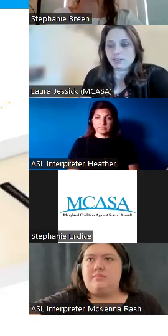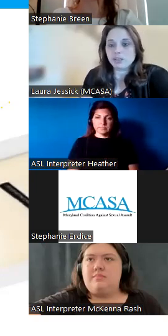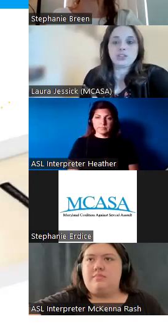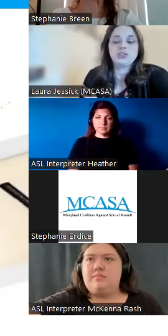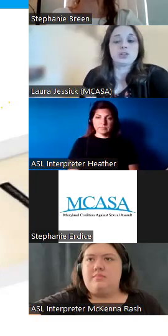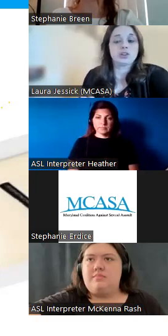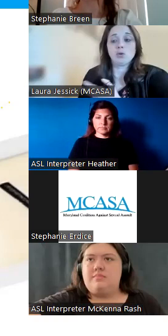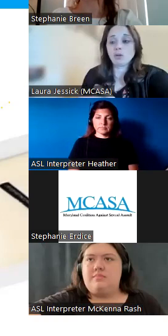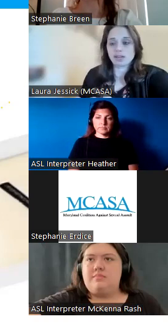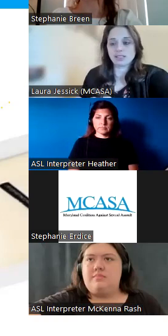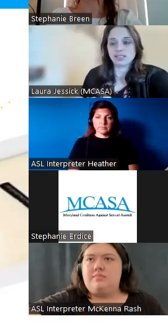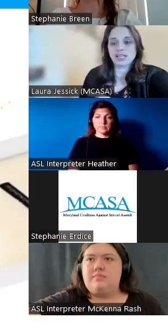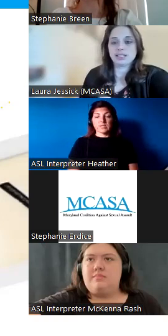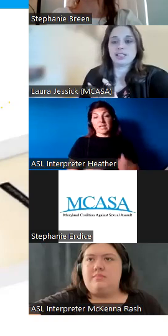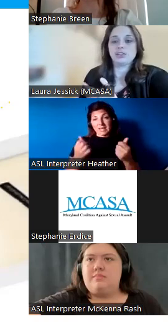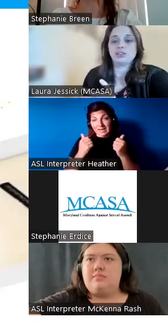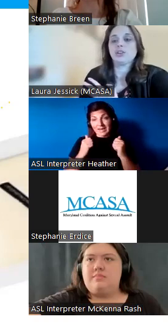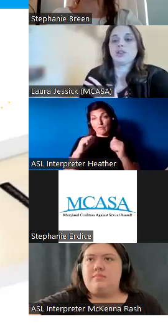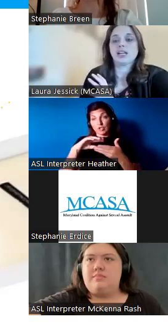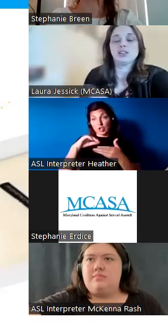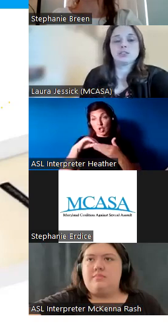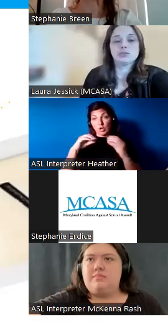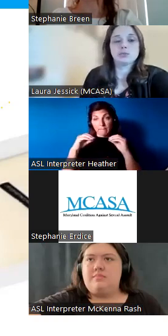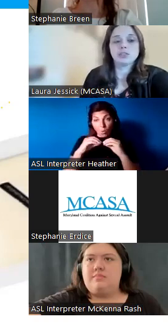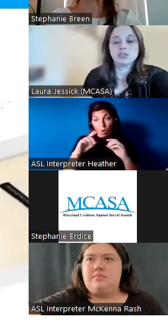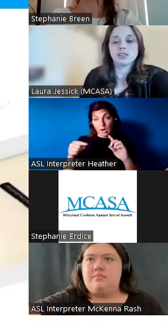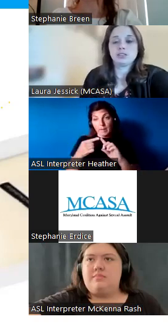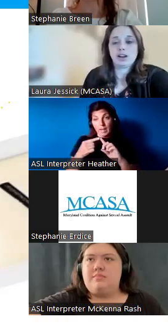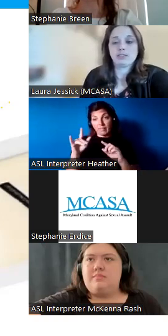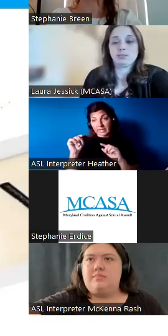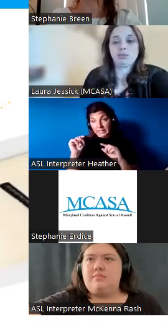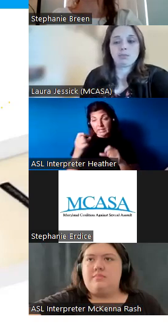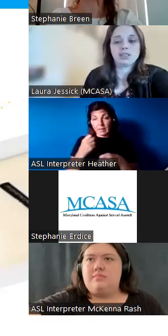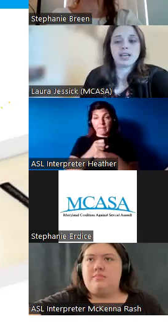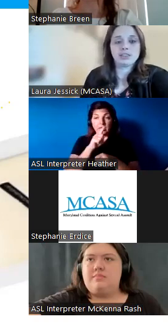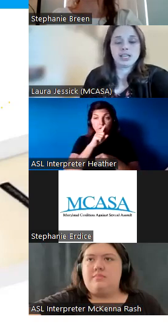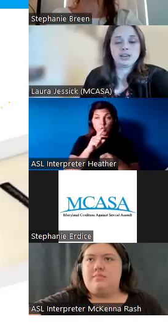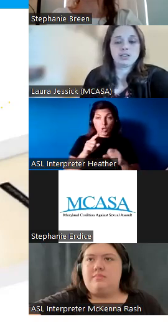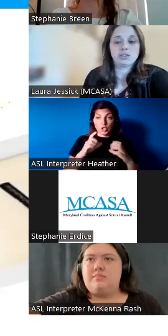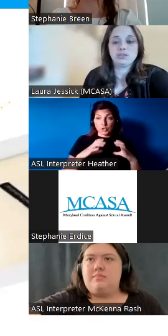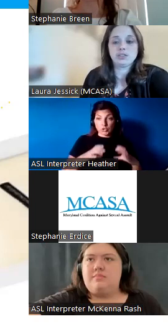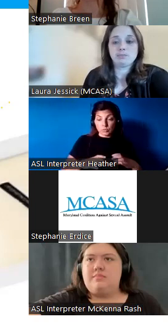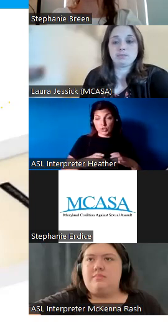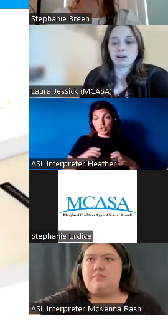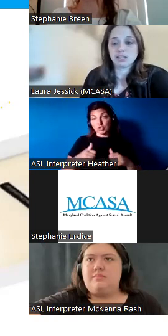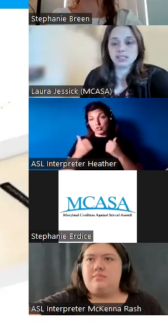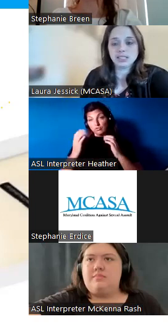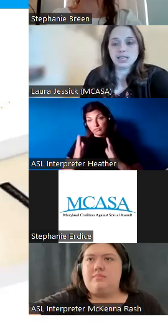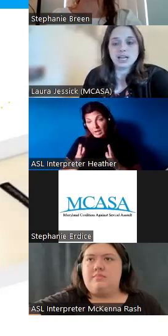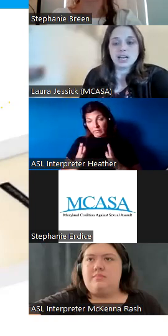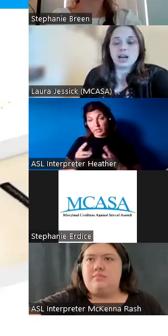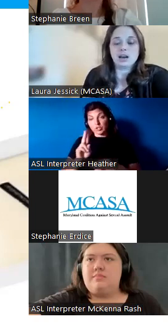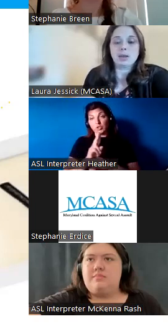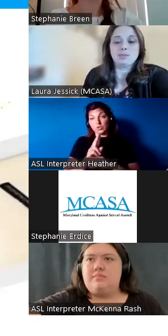In an effort to learn more about these kits and ensure that consumers and survivors are properly educated on their use in